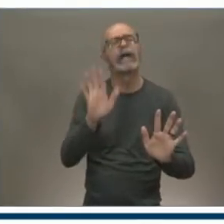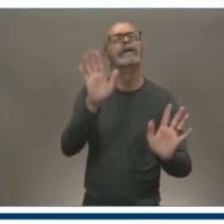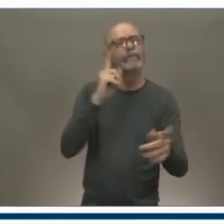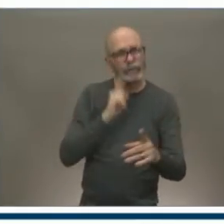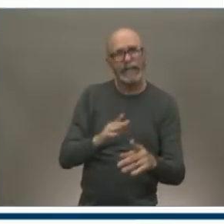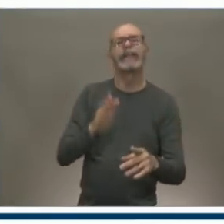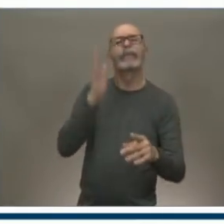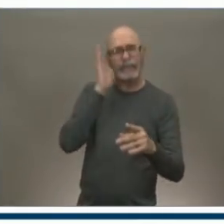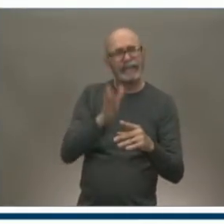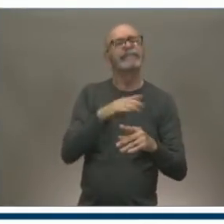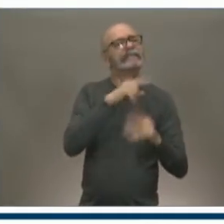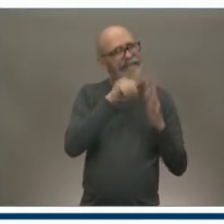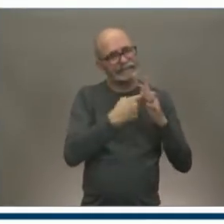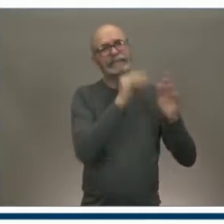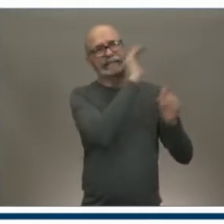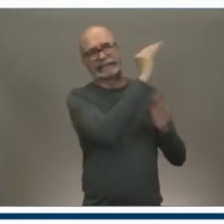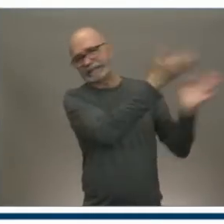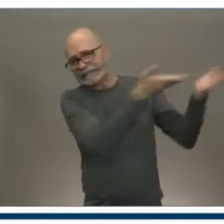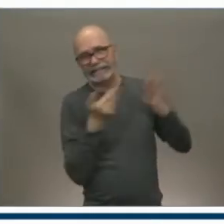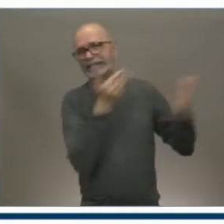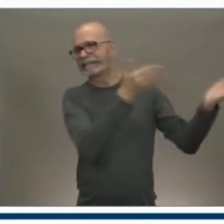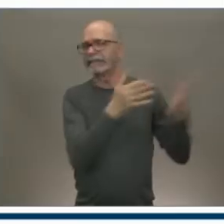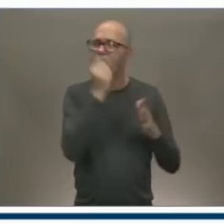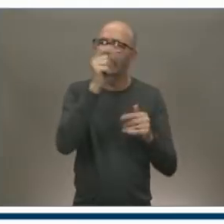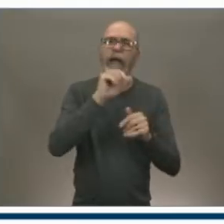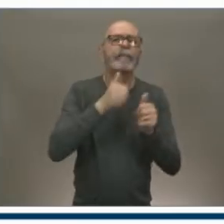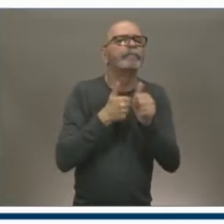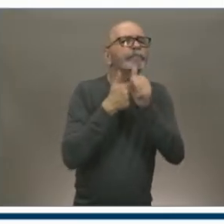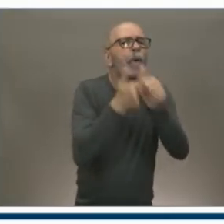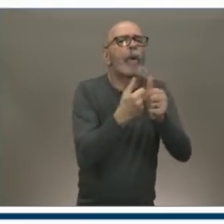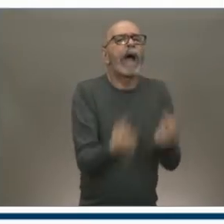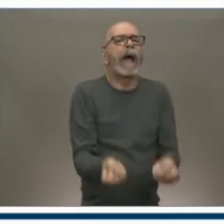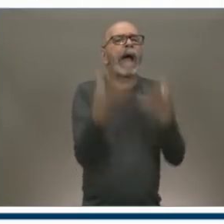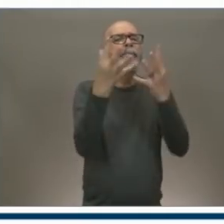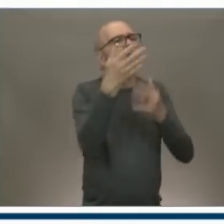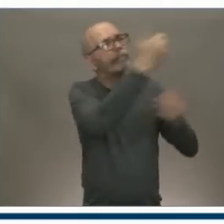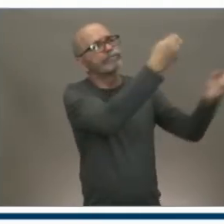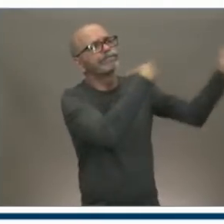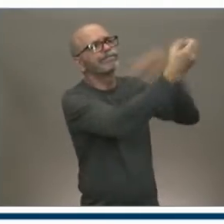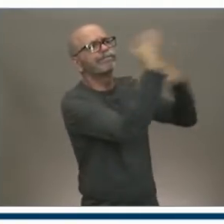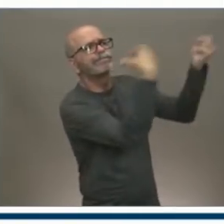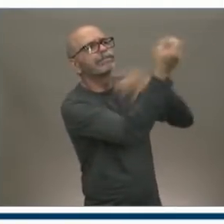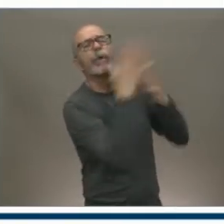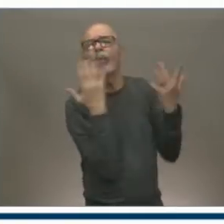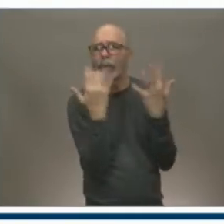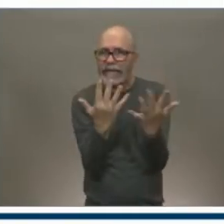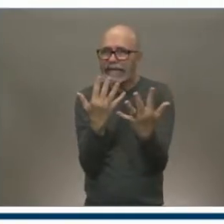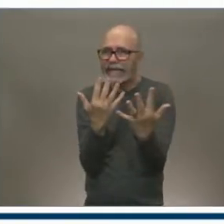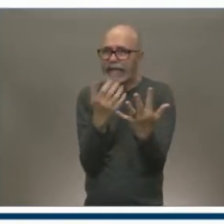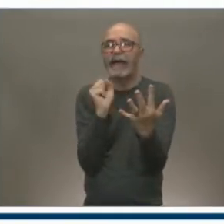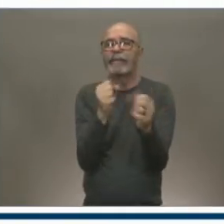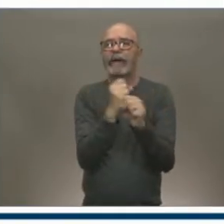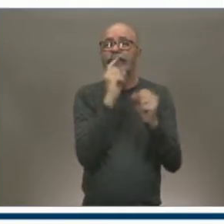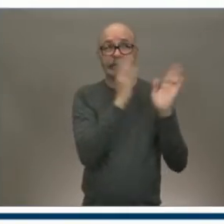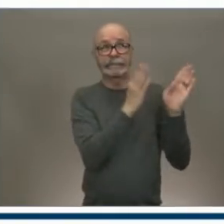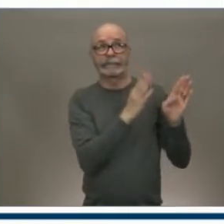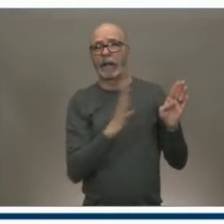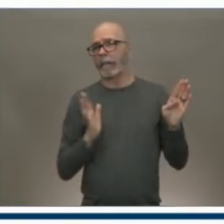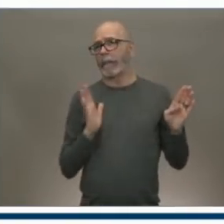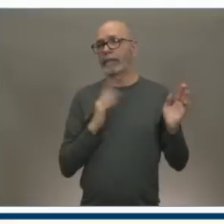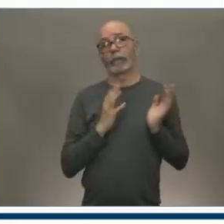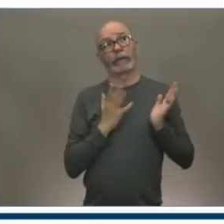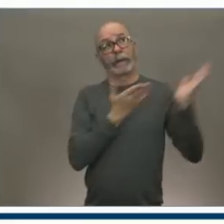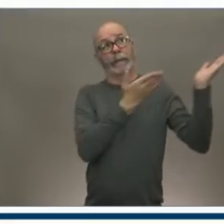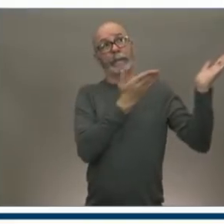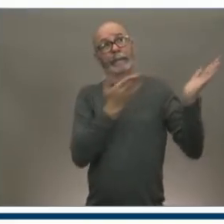down based on our vaccine supply. We continue to plan based on our anticipated vaccine supply that we